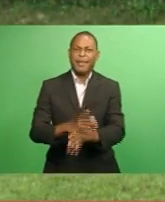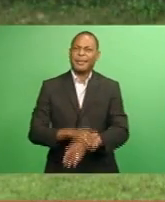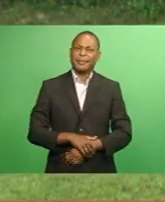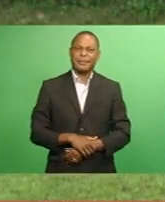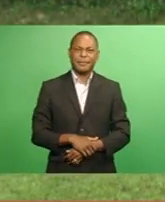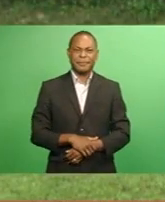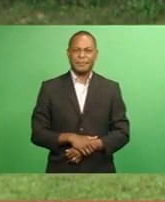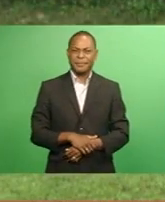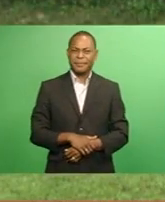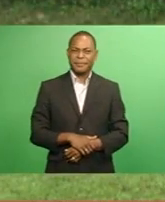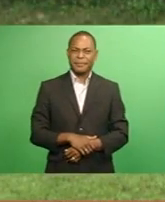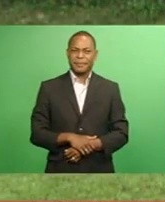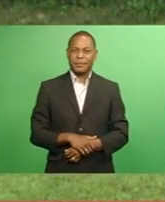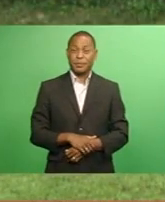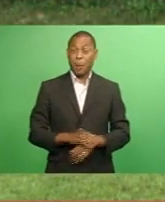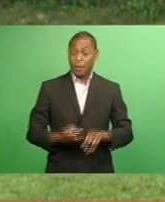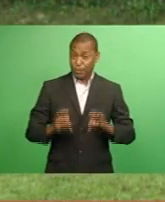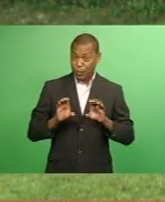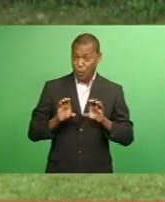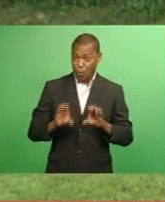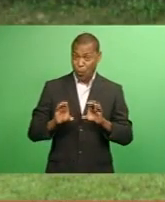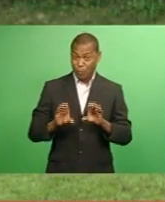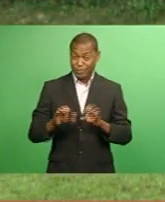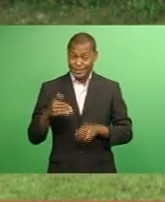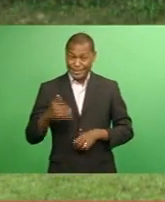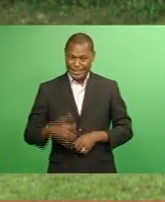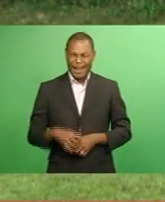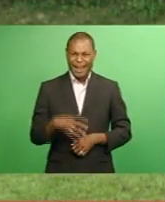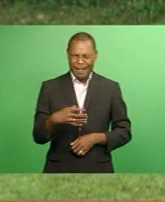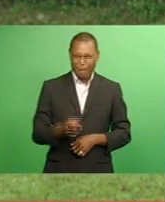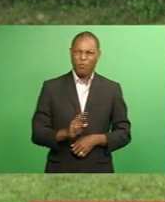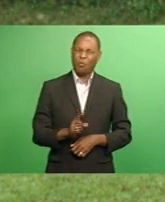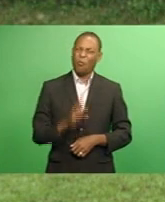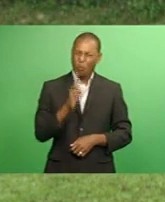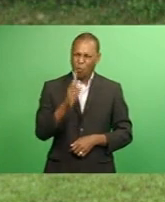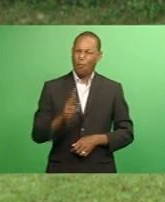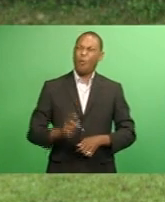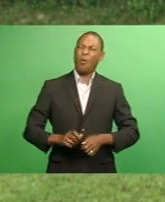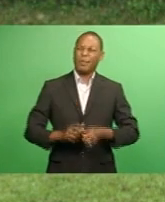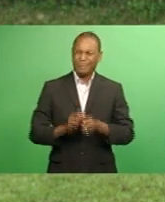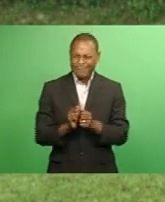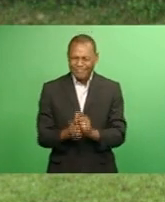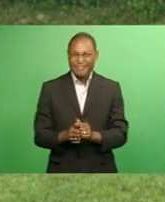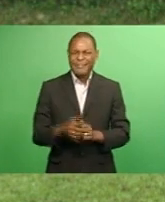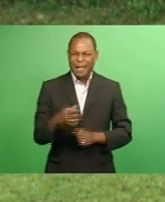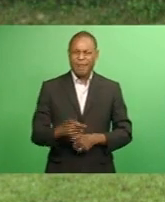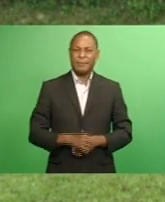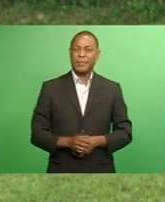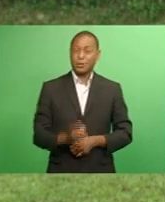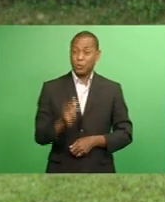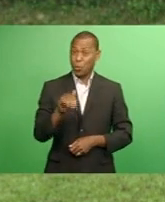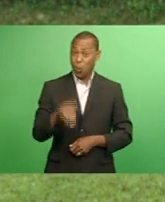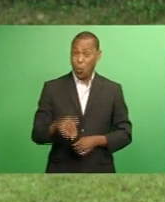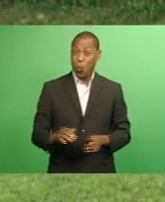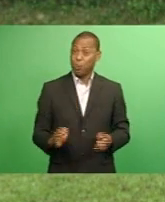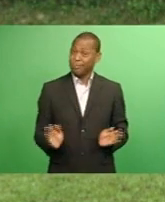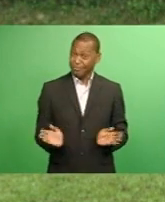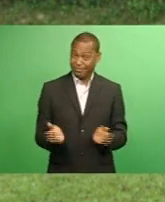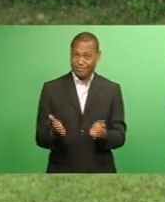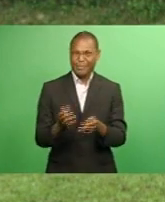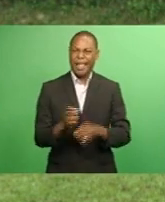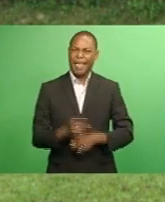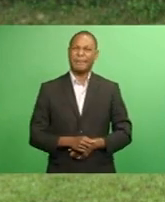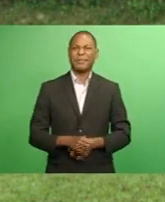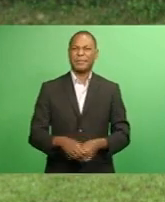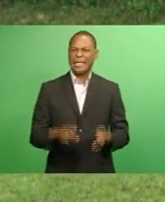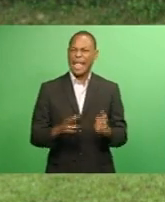Isake Katonimbao coached side is taking each game as it comes, and first on the list is the home game against Neita Siri in the season opener